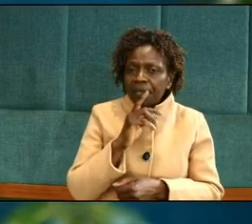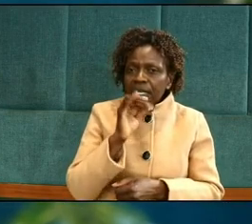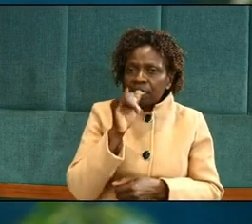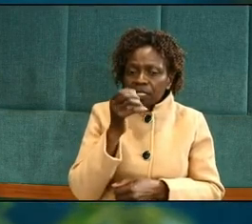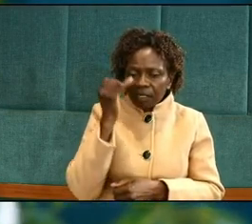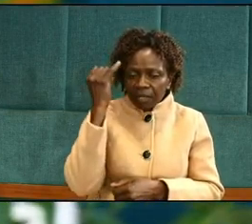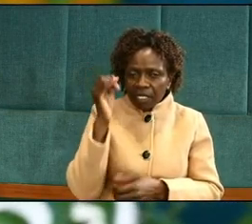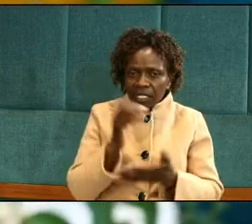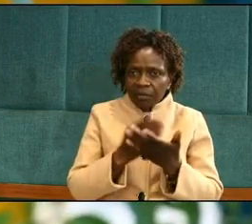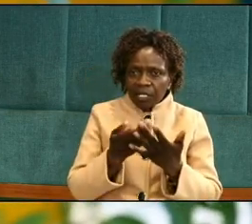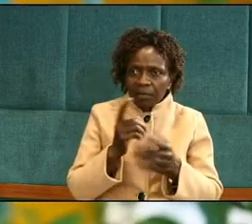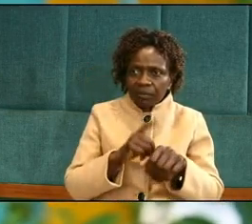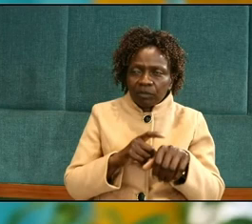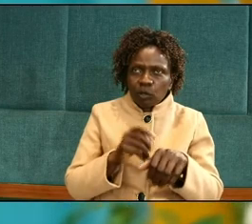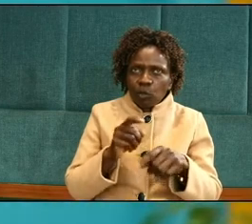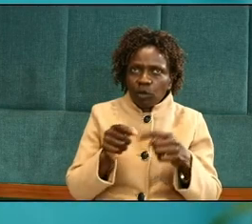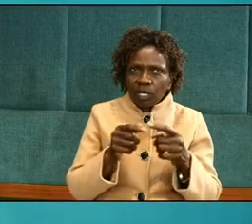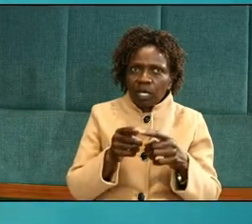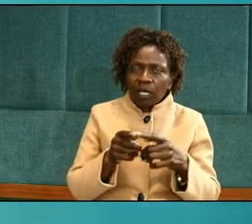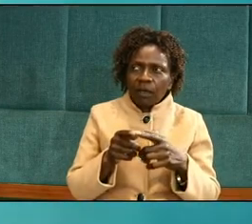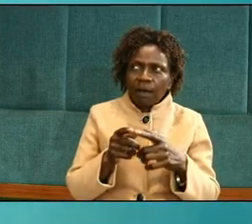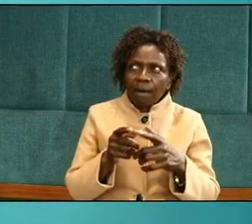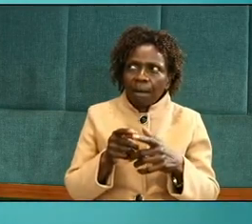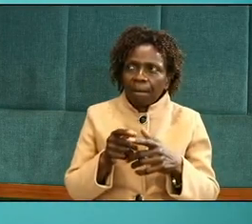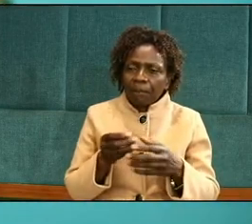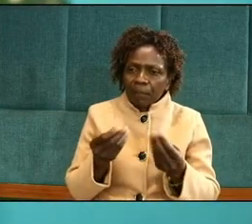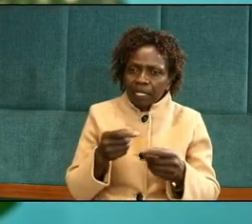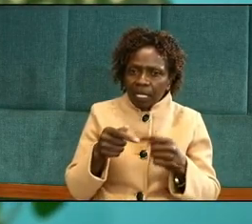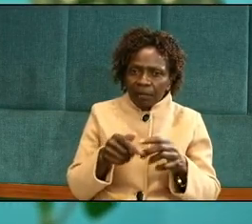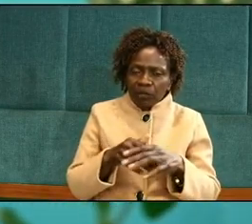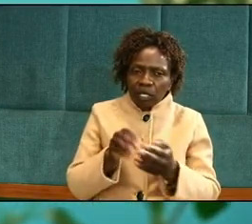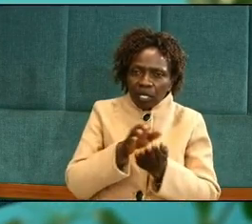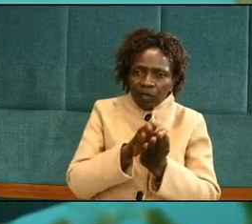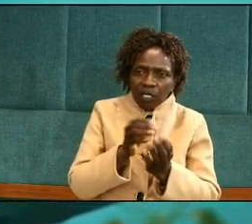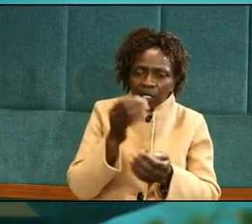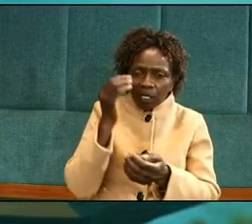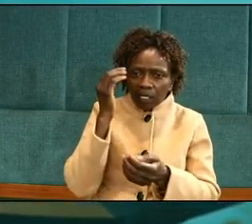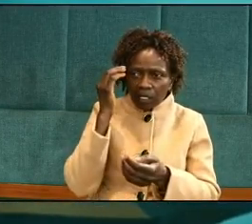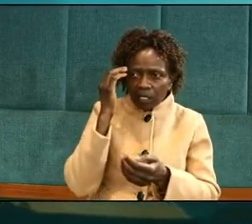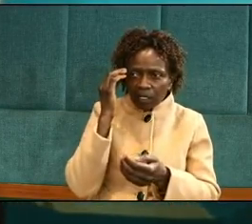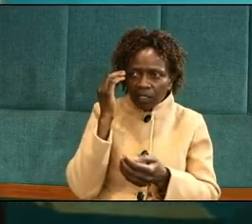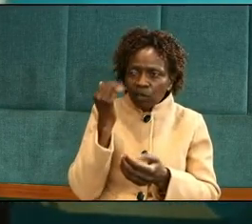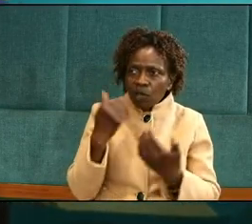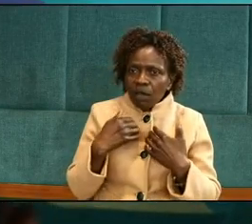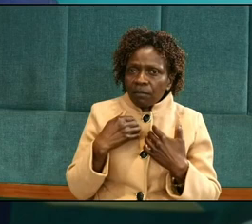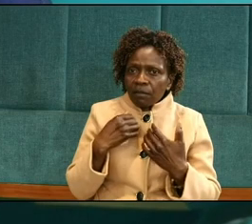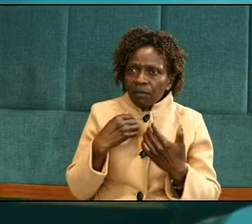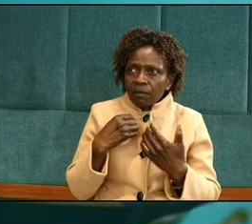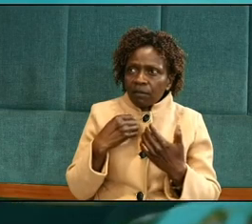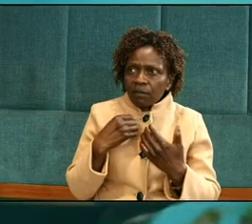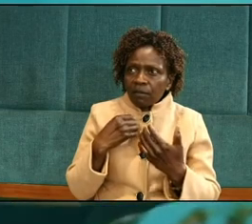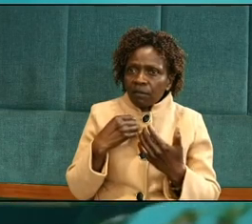Just imagine sometimes when money has come into the account and you know today it's payday, your husband has